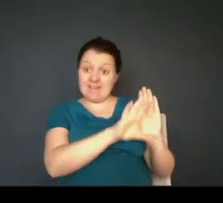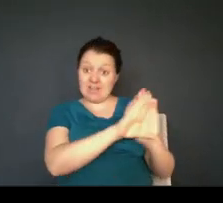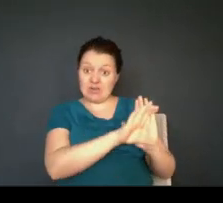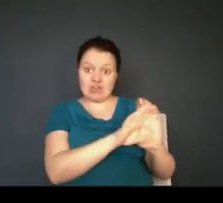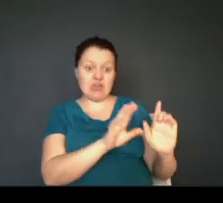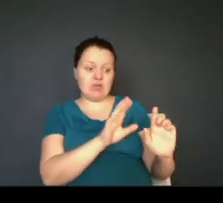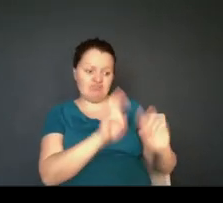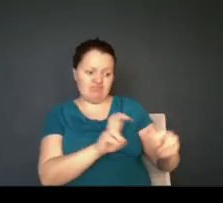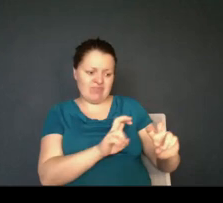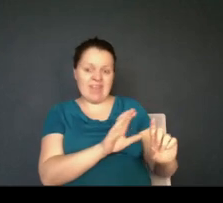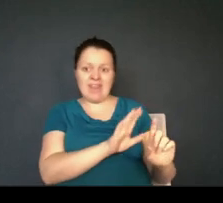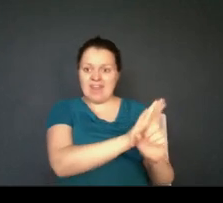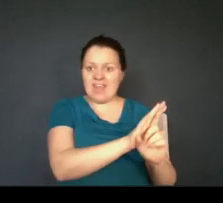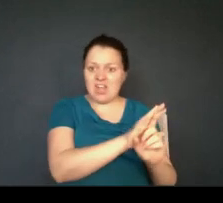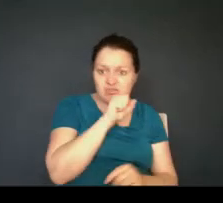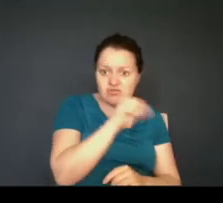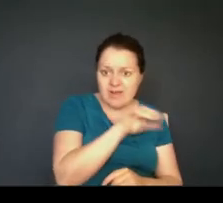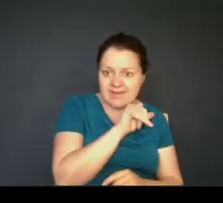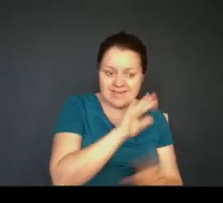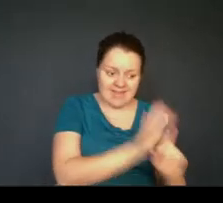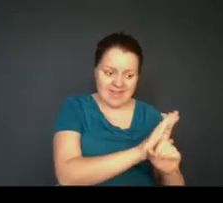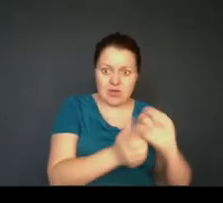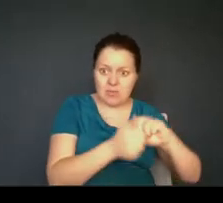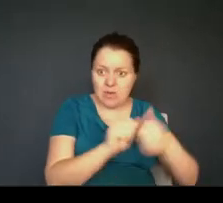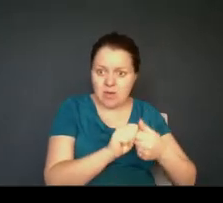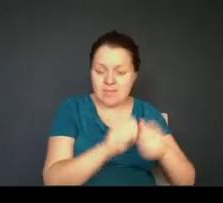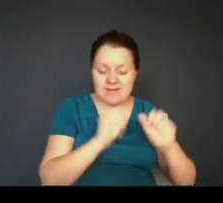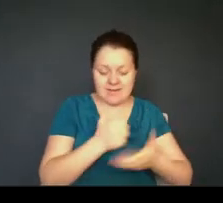moment to reflect, what are some of your dragons?